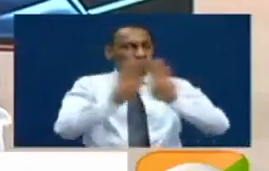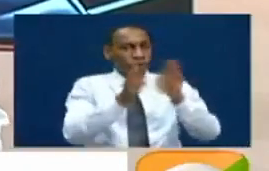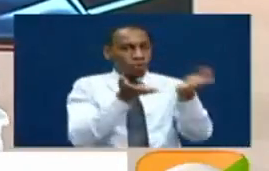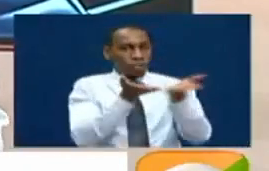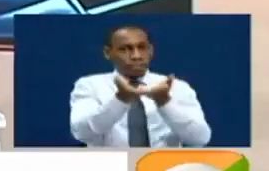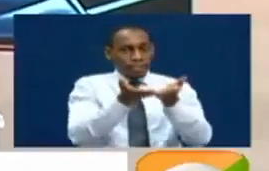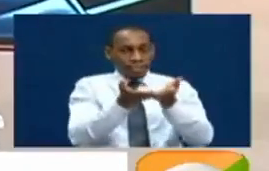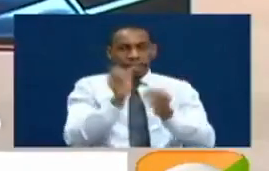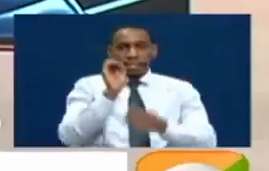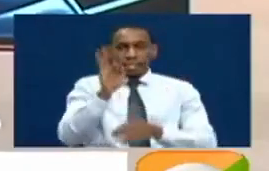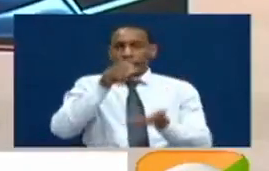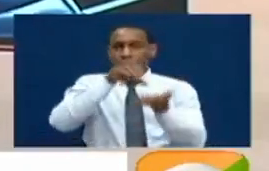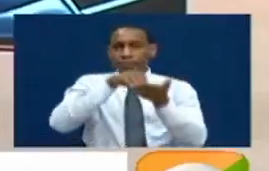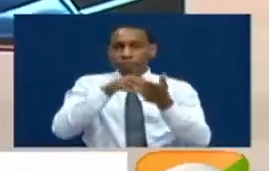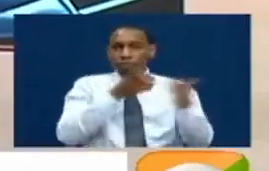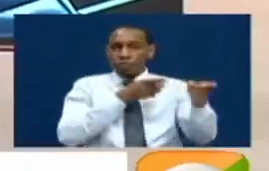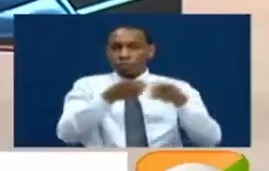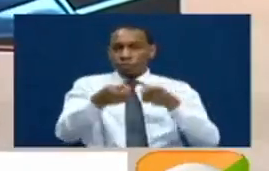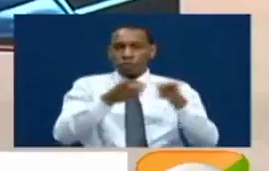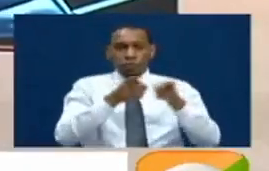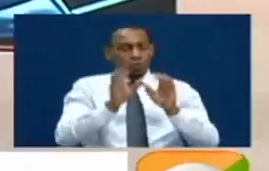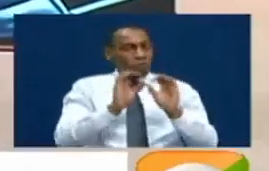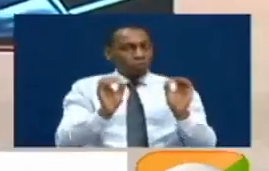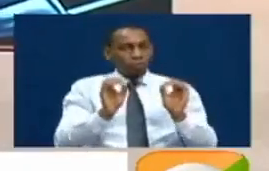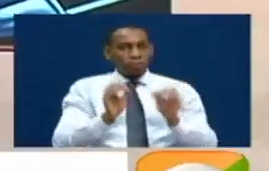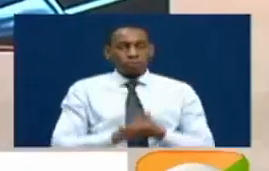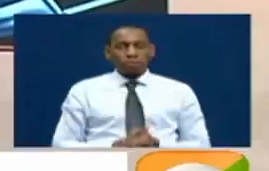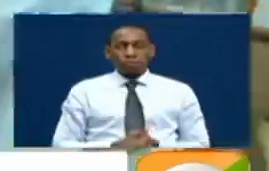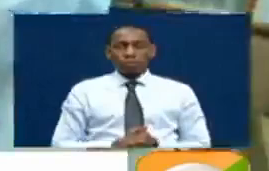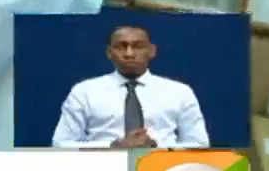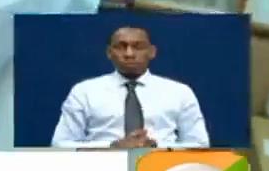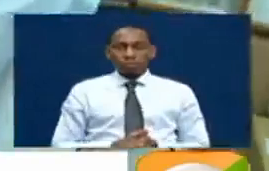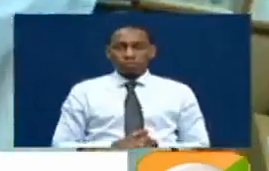if the situation is not contained in under a month.